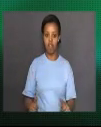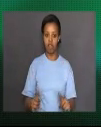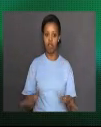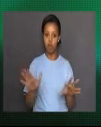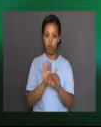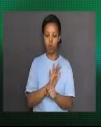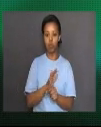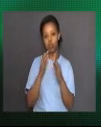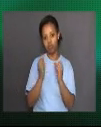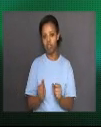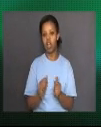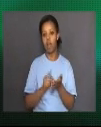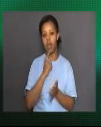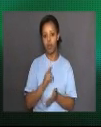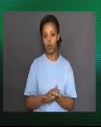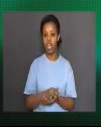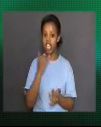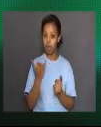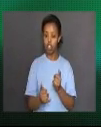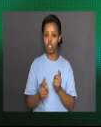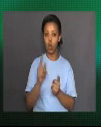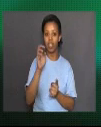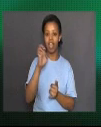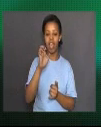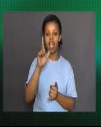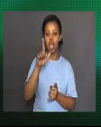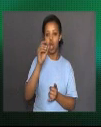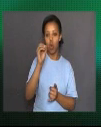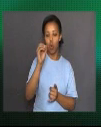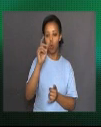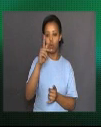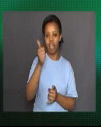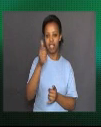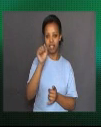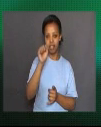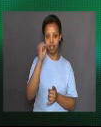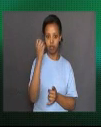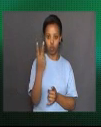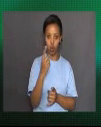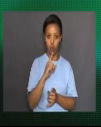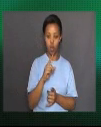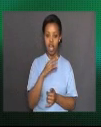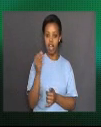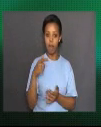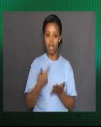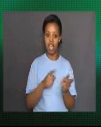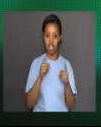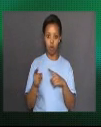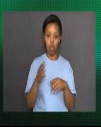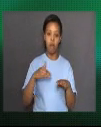The final process, telophase 2, is marked by the uncoiling